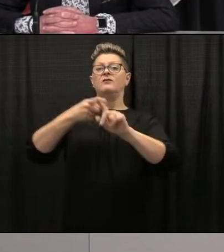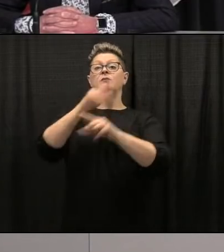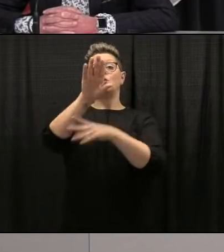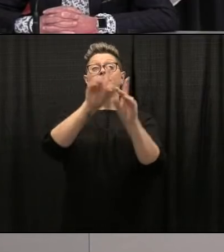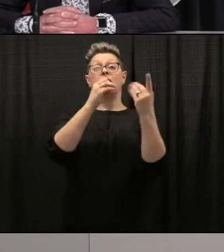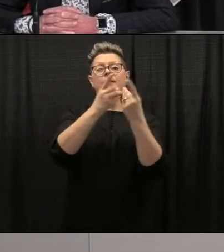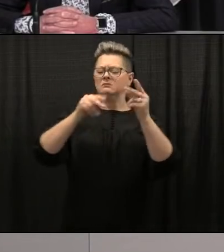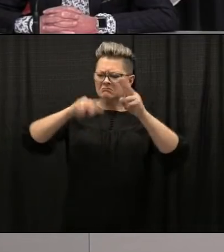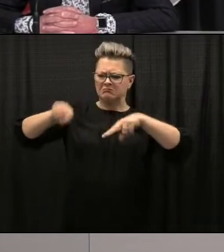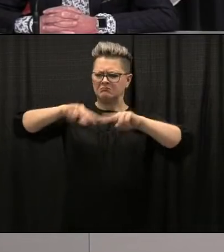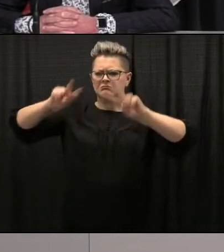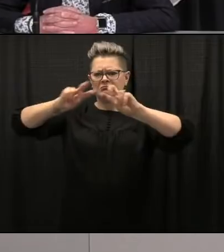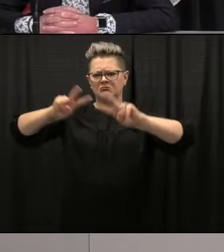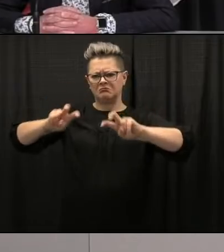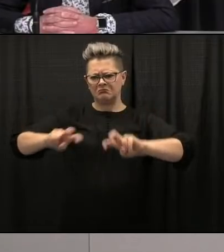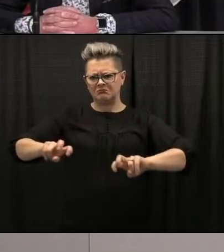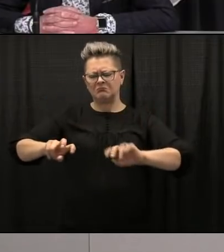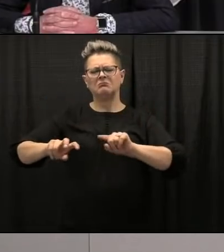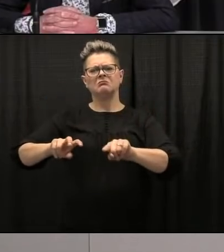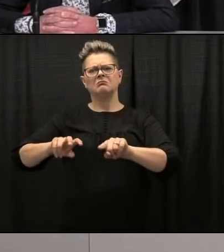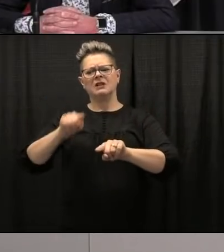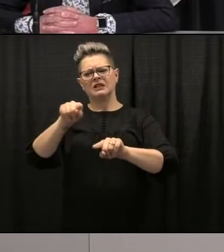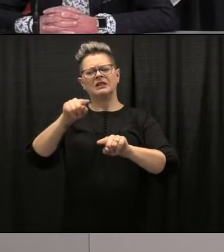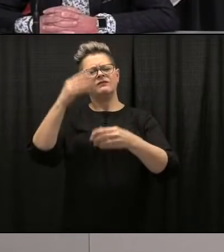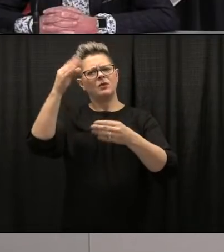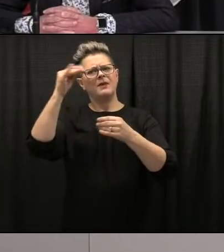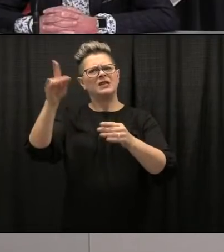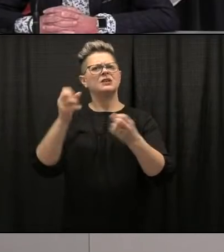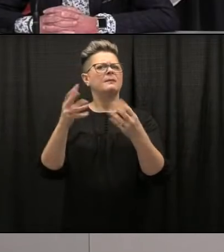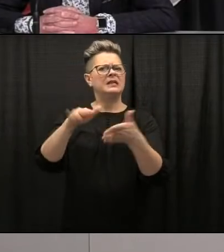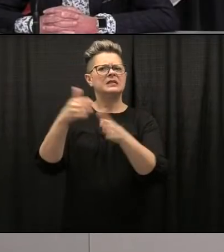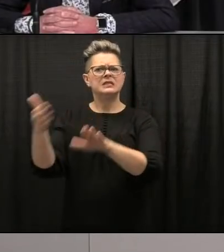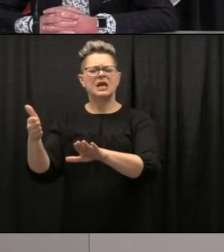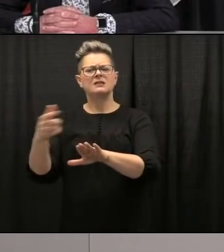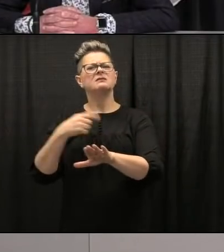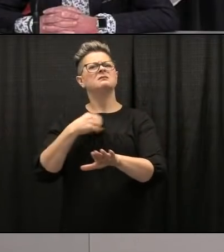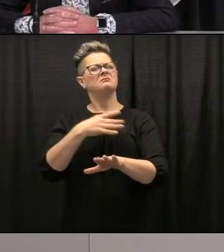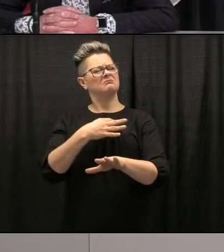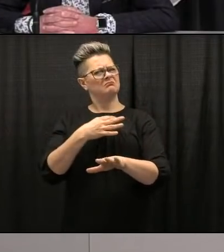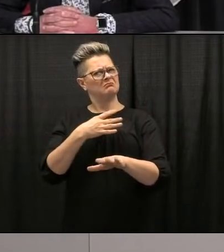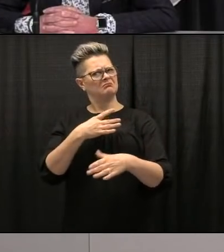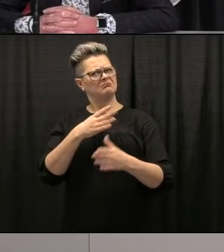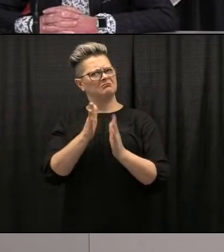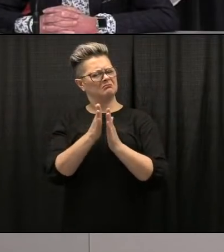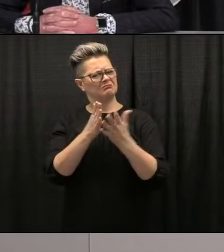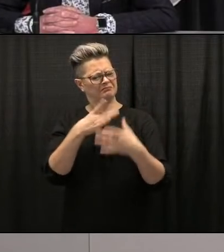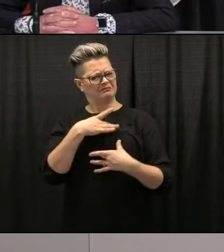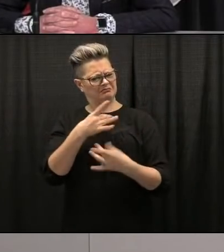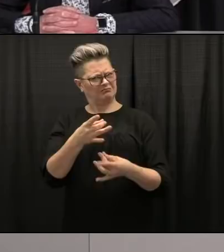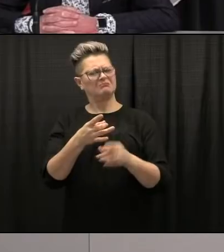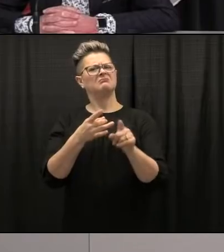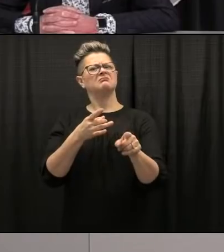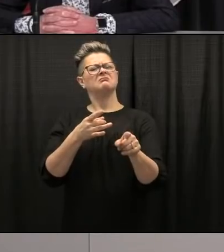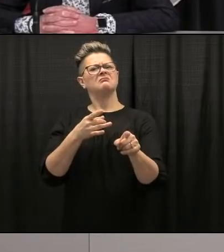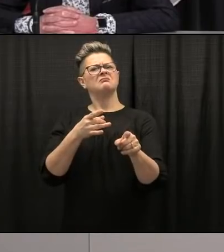interested in their reaction to a peer-reviewed article that was published by the Royal Society of Canada in June.